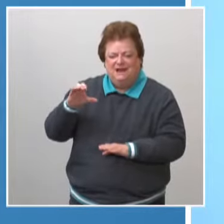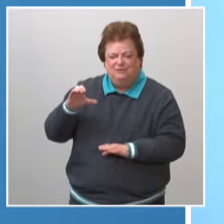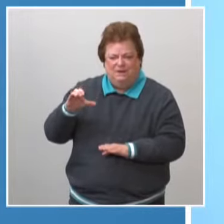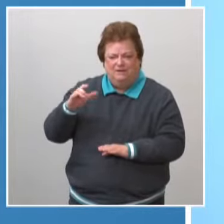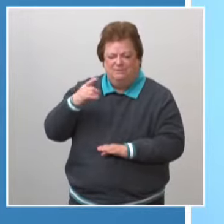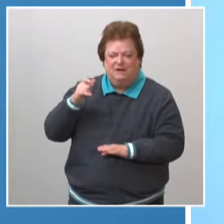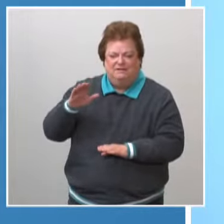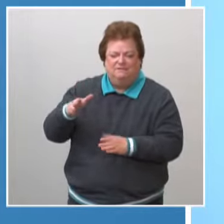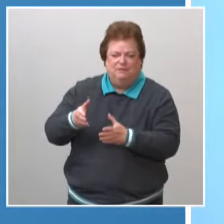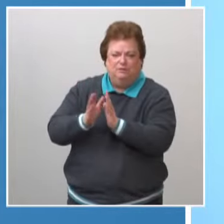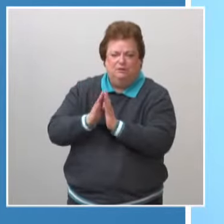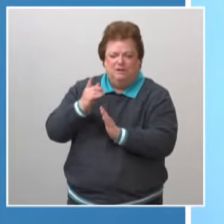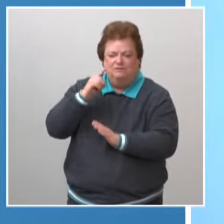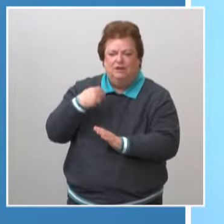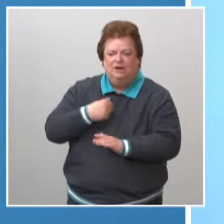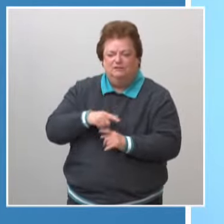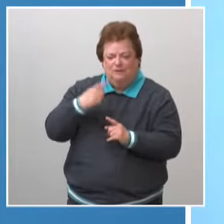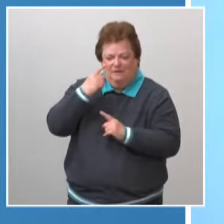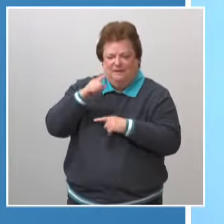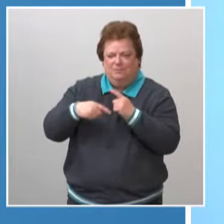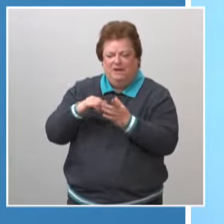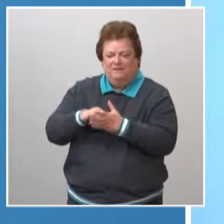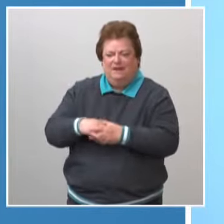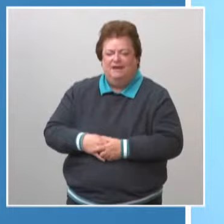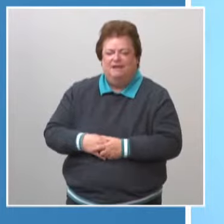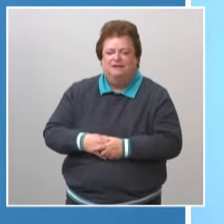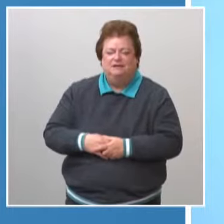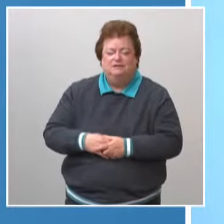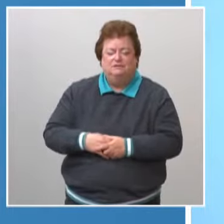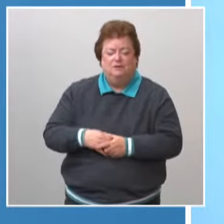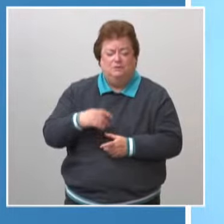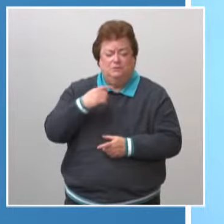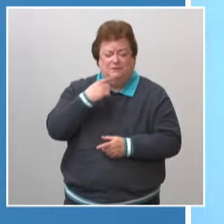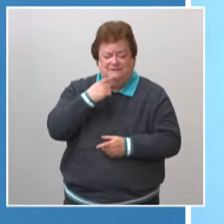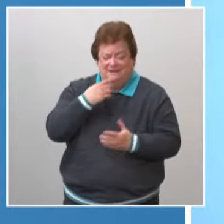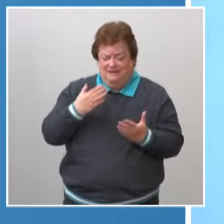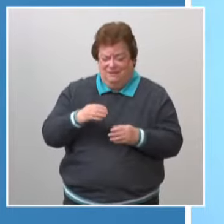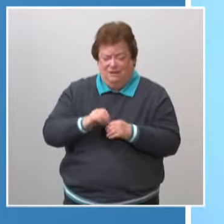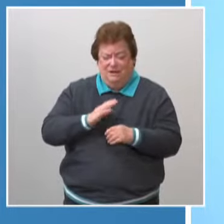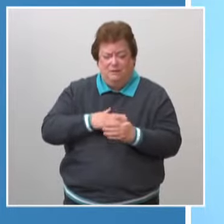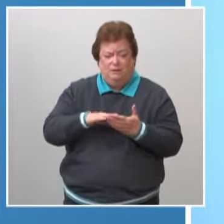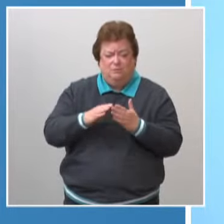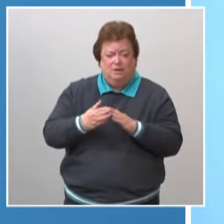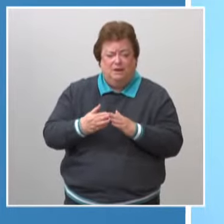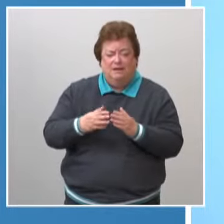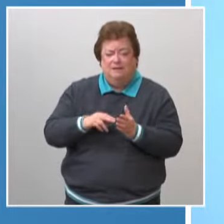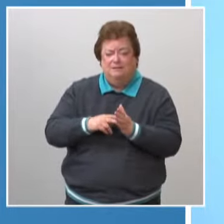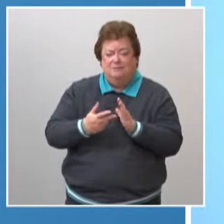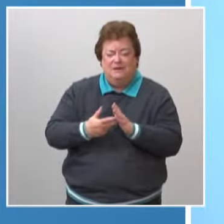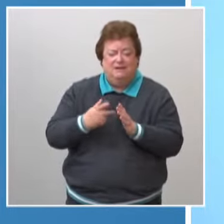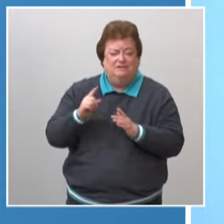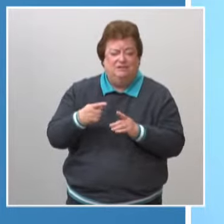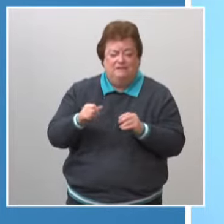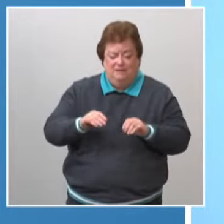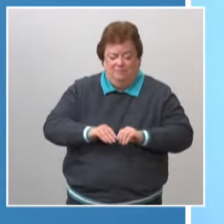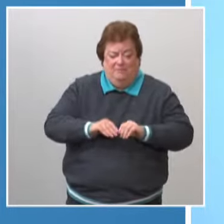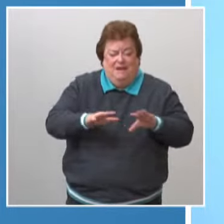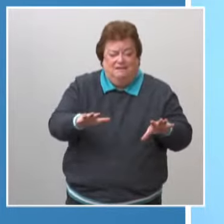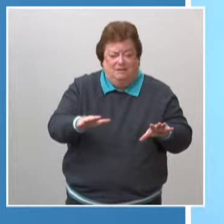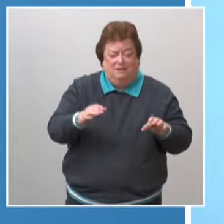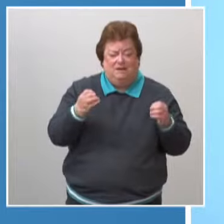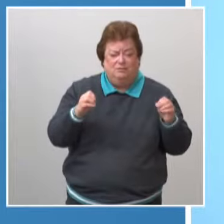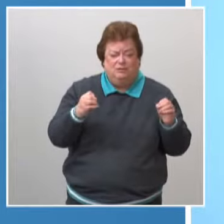because of their request for us to think about that. So to say in our community that this is anything other than a pandemic emergency would really